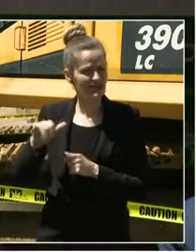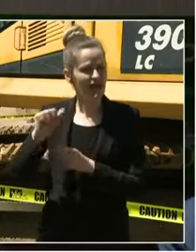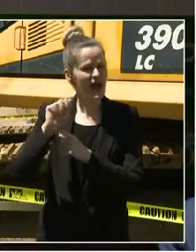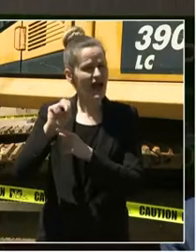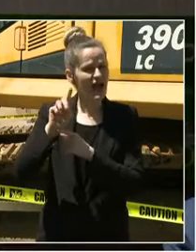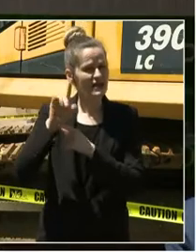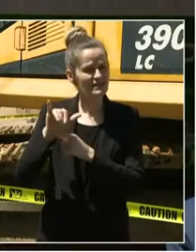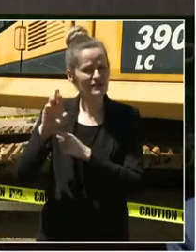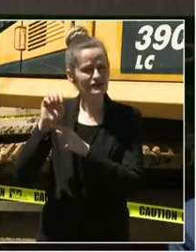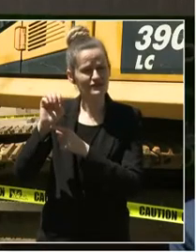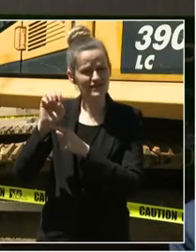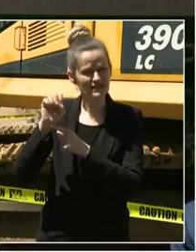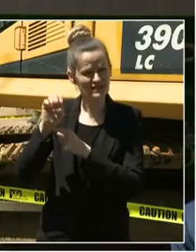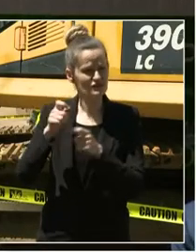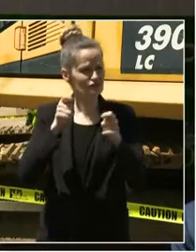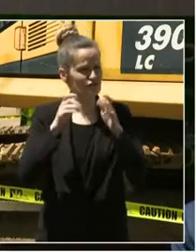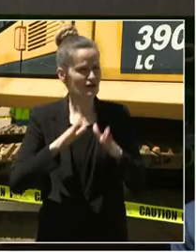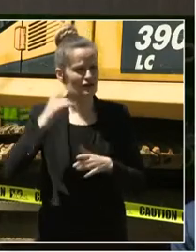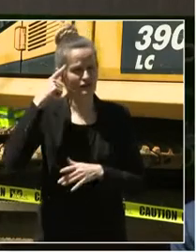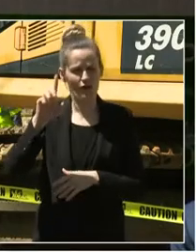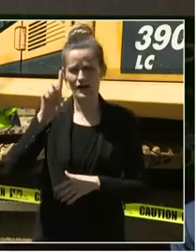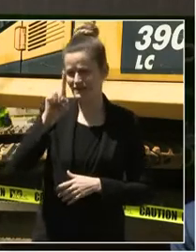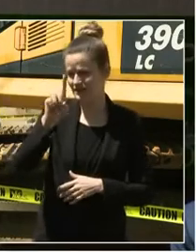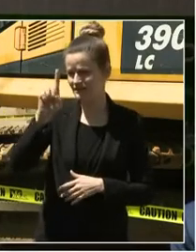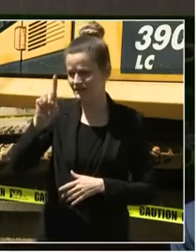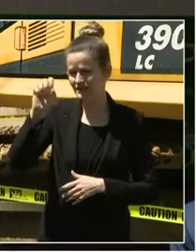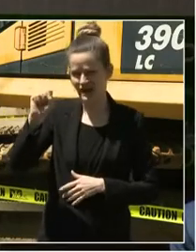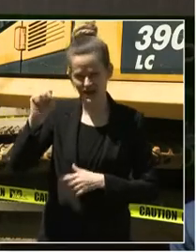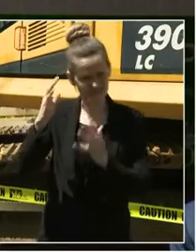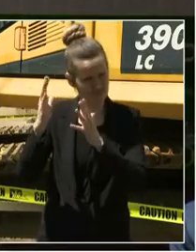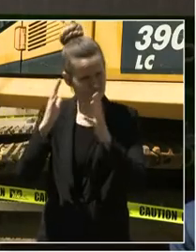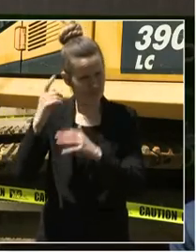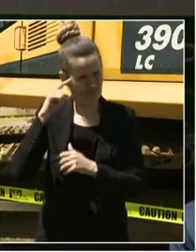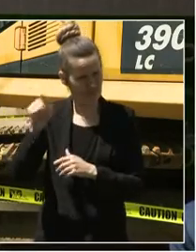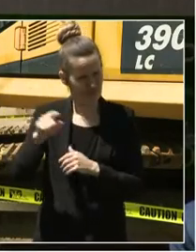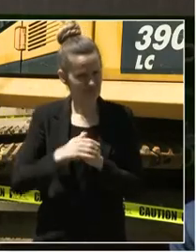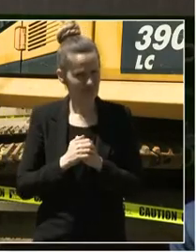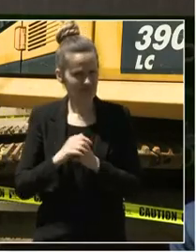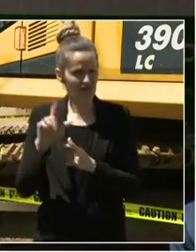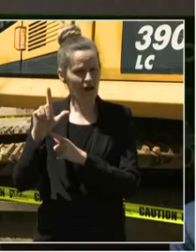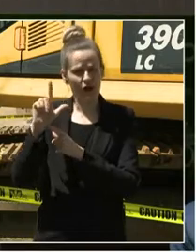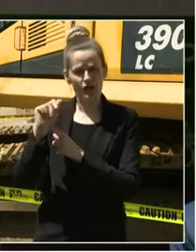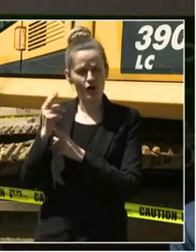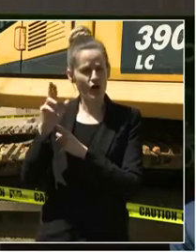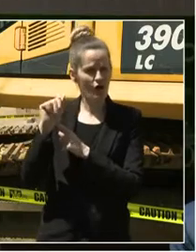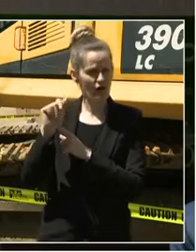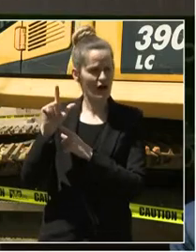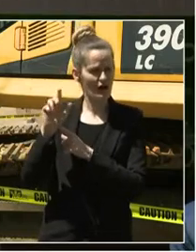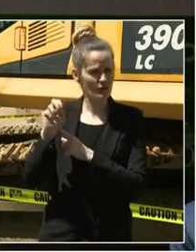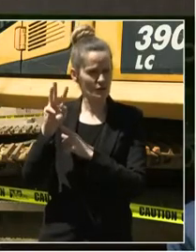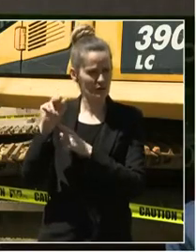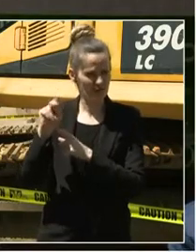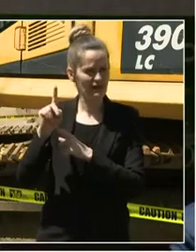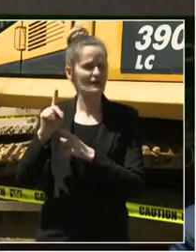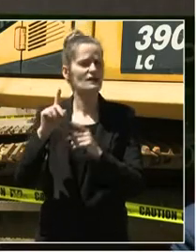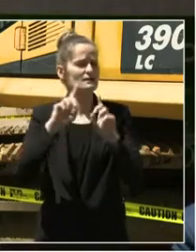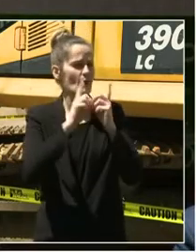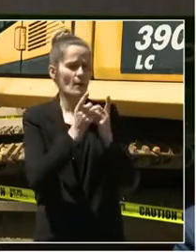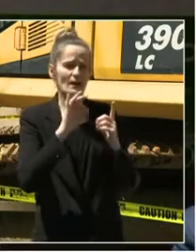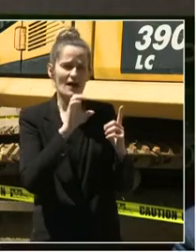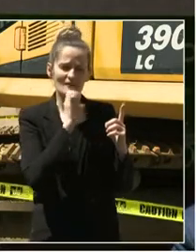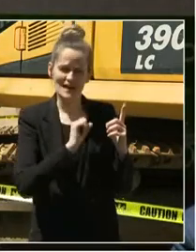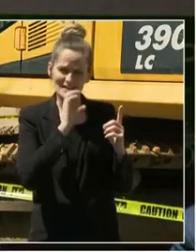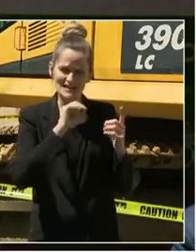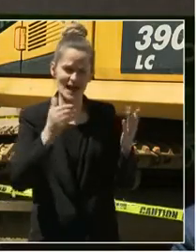Thank you, Andy. And Laura Newland, the director of the Department of Aging and Community Living. Give them all a big round